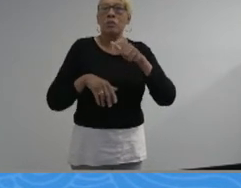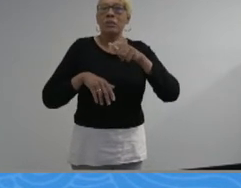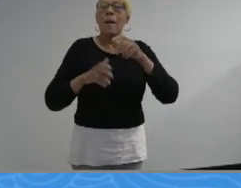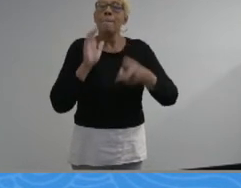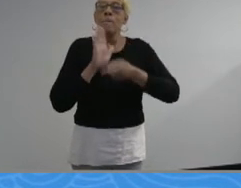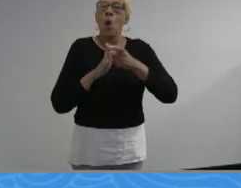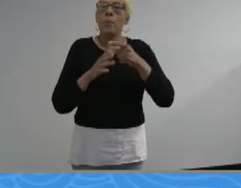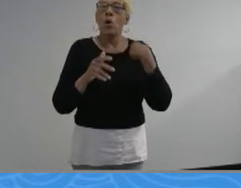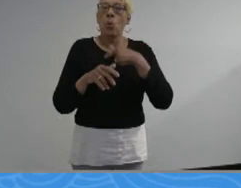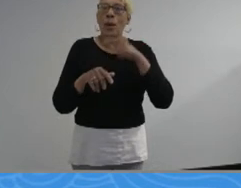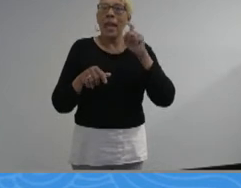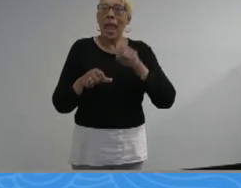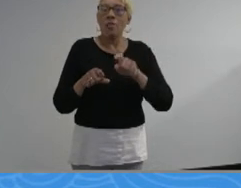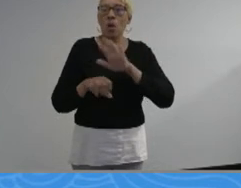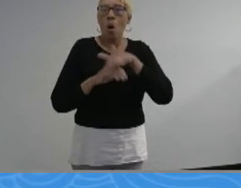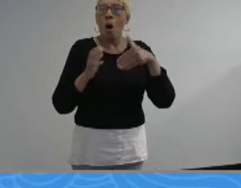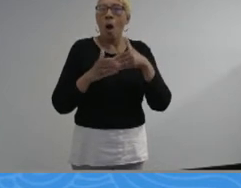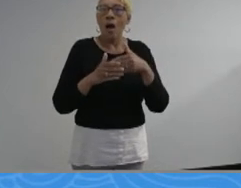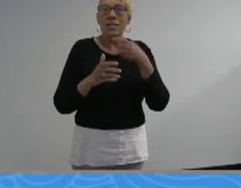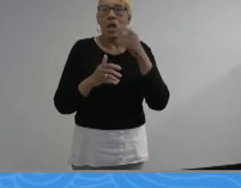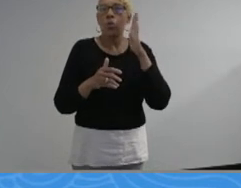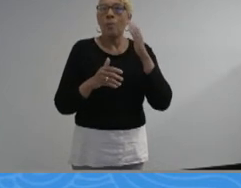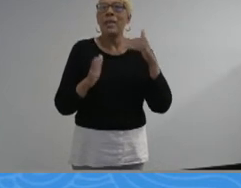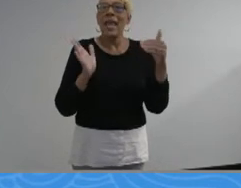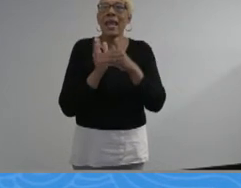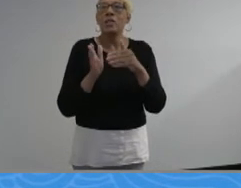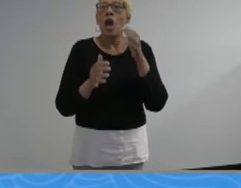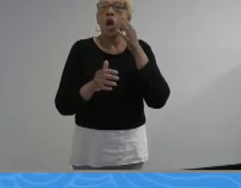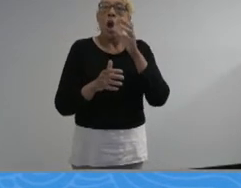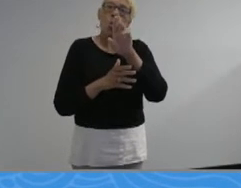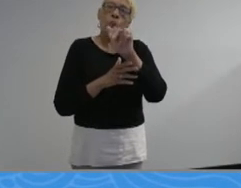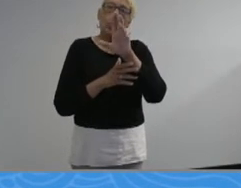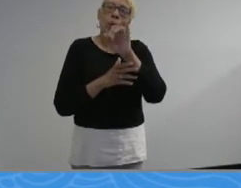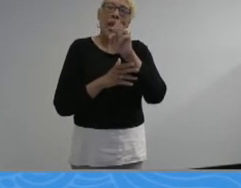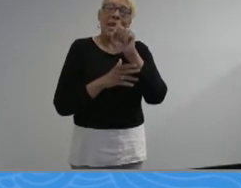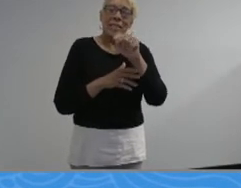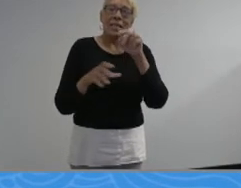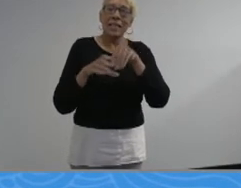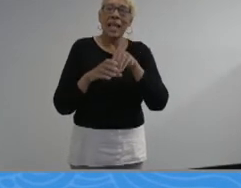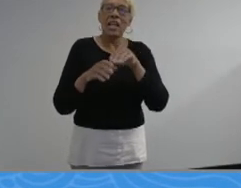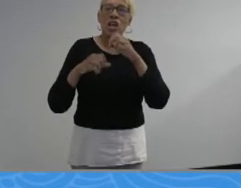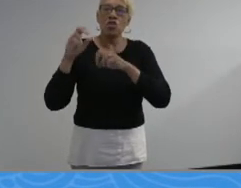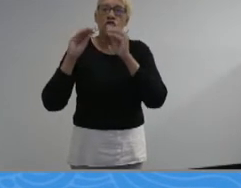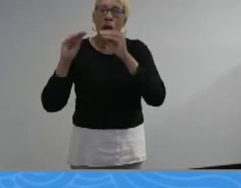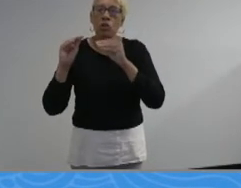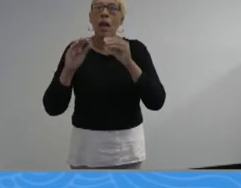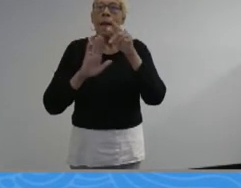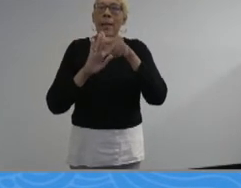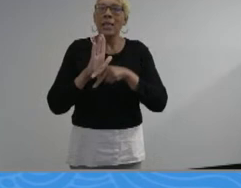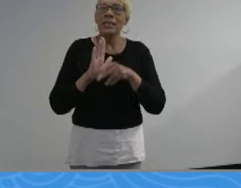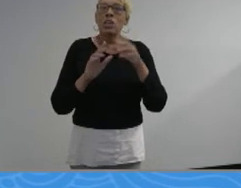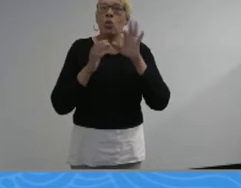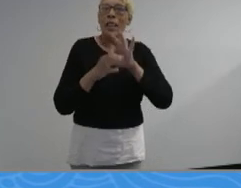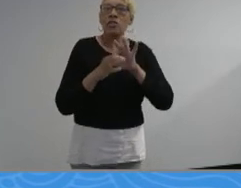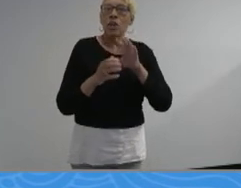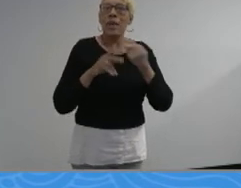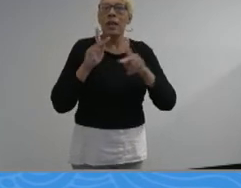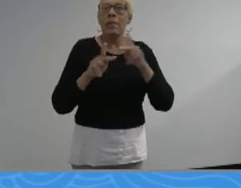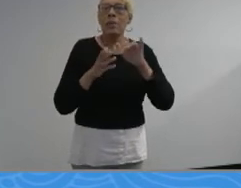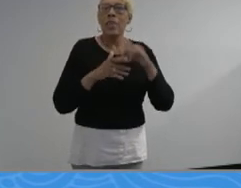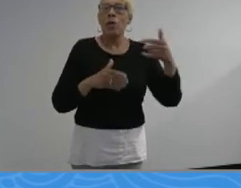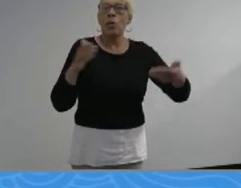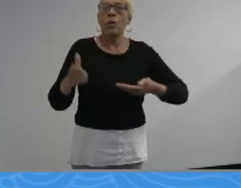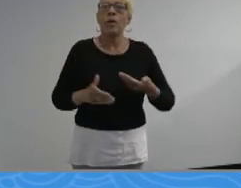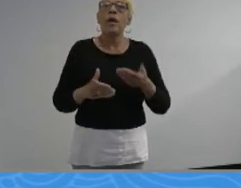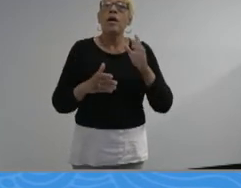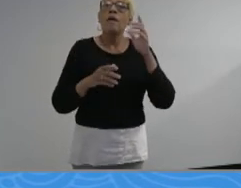dedicate ourselves to being anti-racist in our curriculum, in our instruction, in our relationships, in our policies, and with the people that we bring in to be